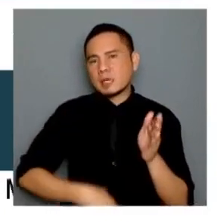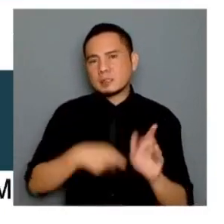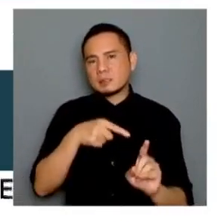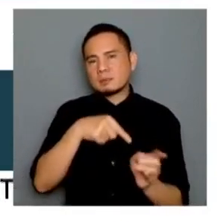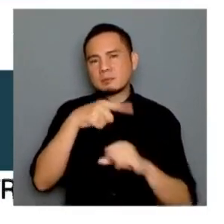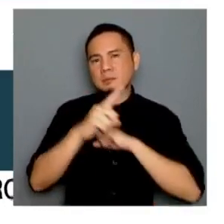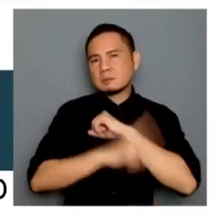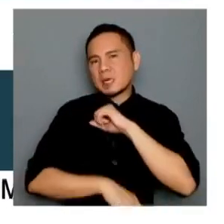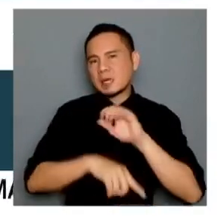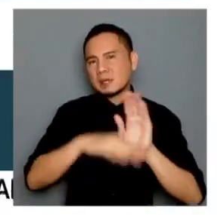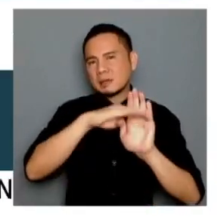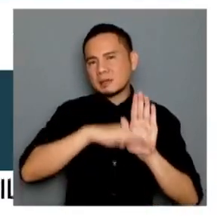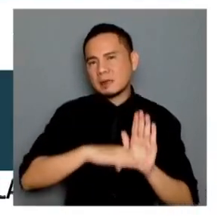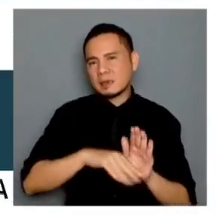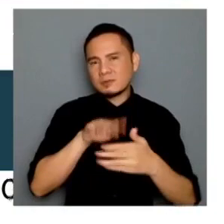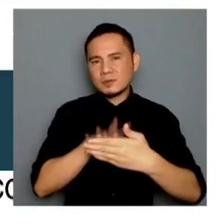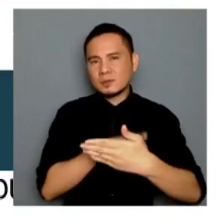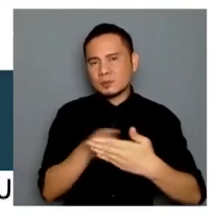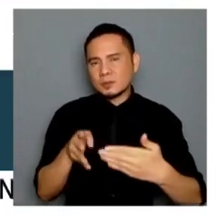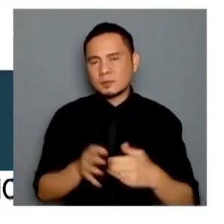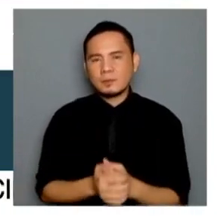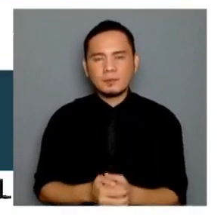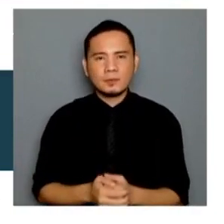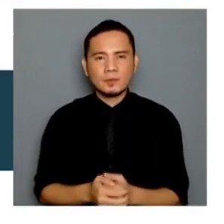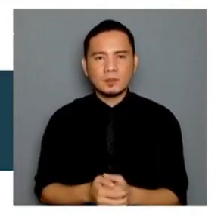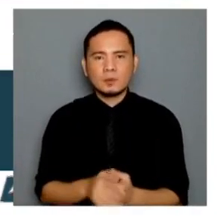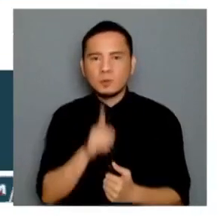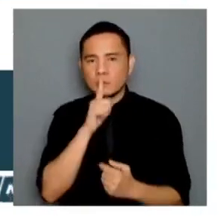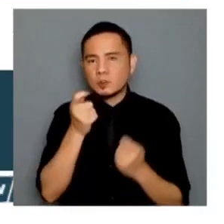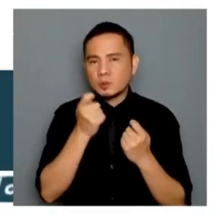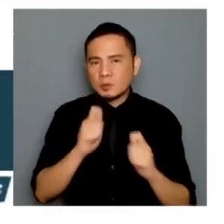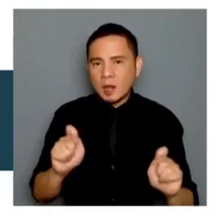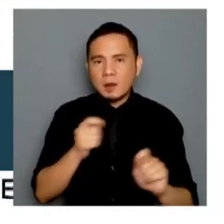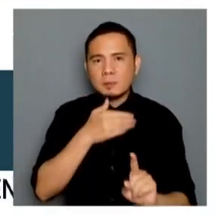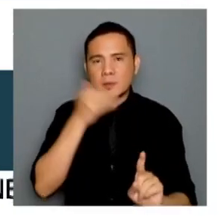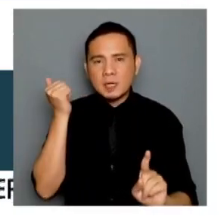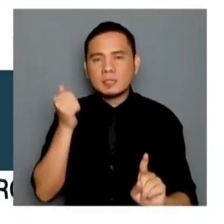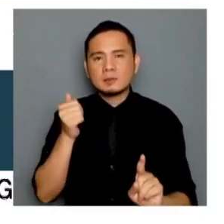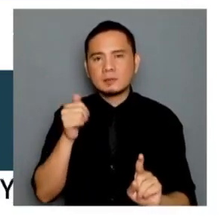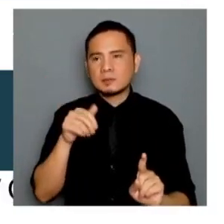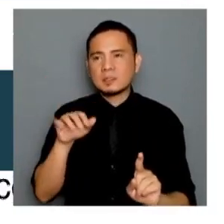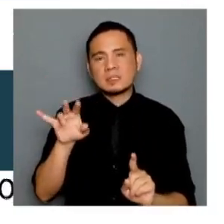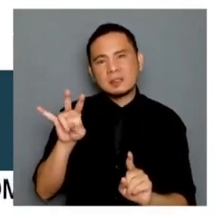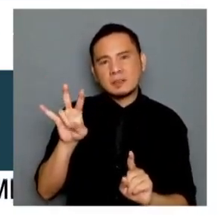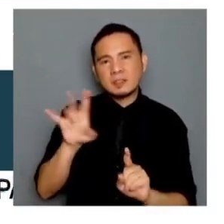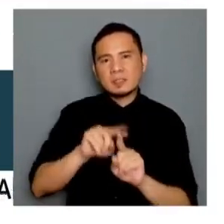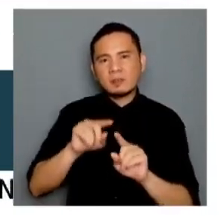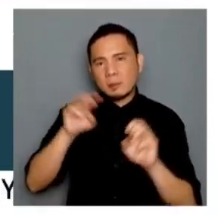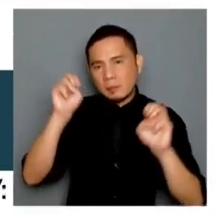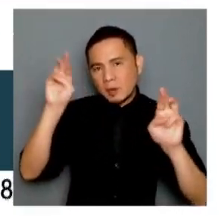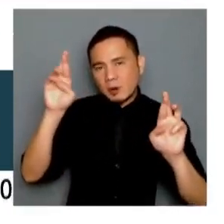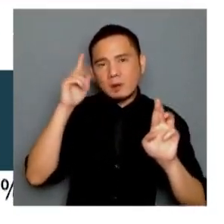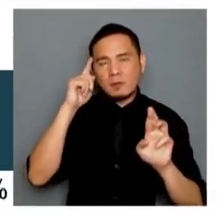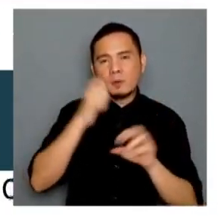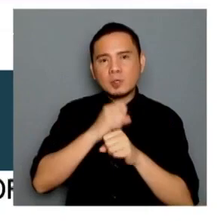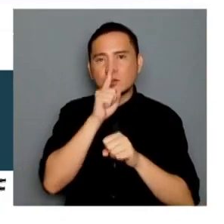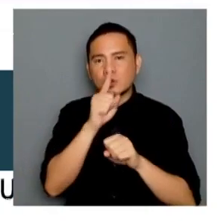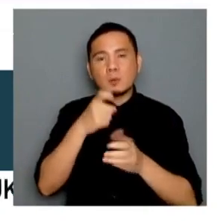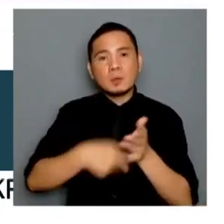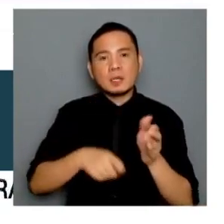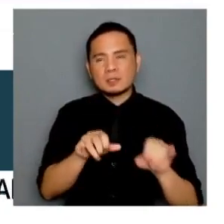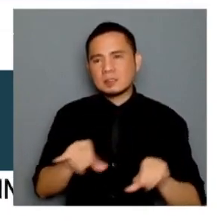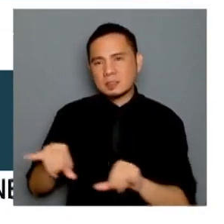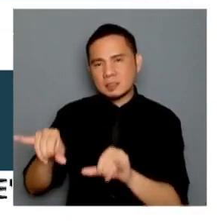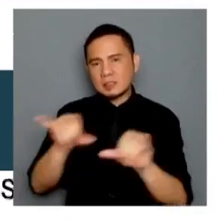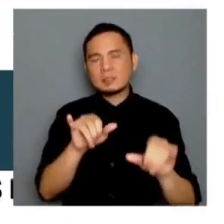the amounts of the violations, we will try our best as 17 Metro Manila mayors to standardize this. So if you are